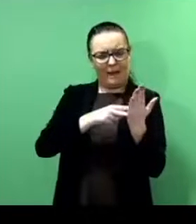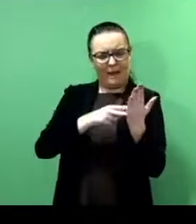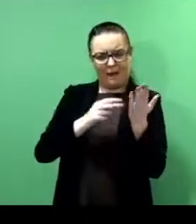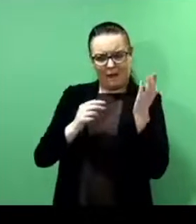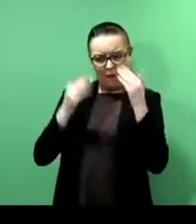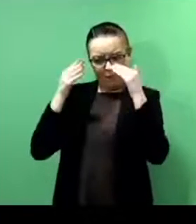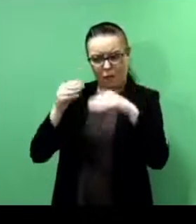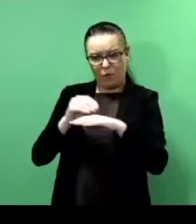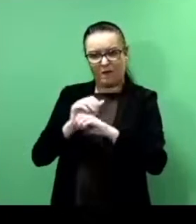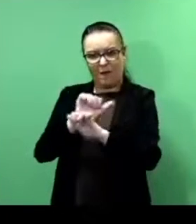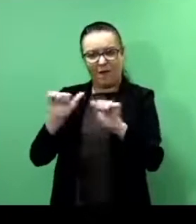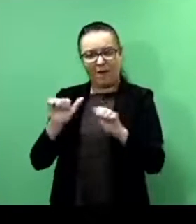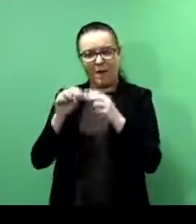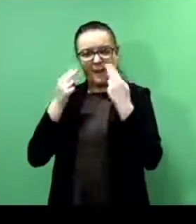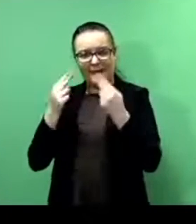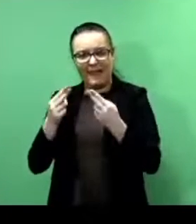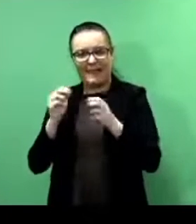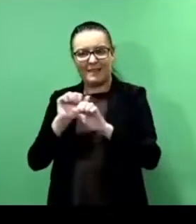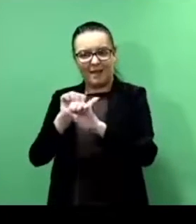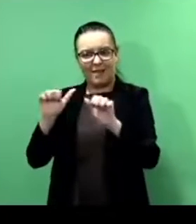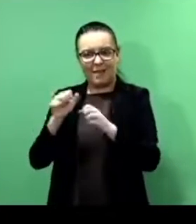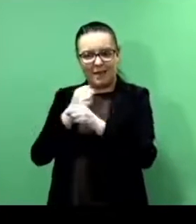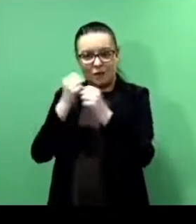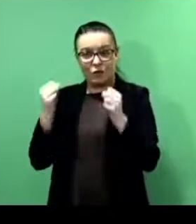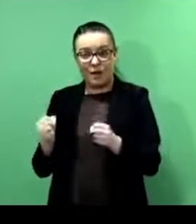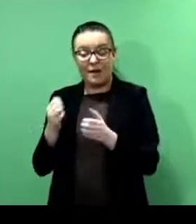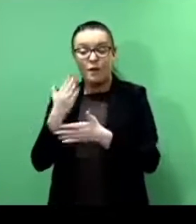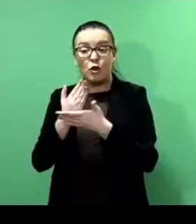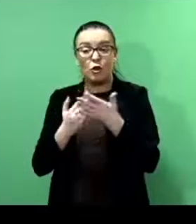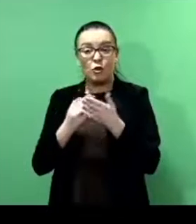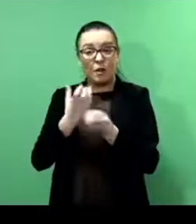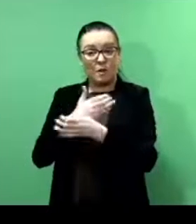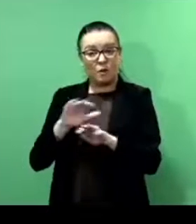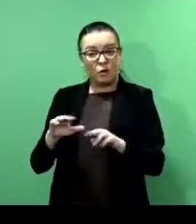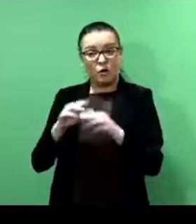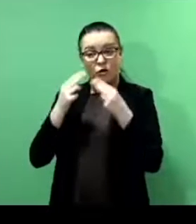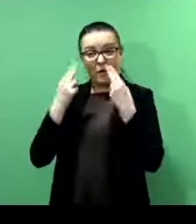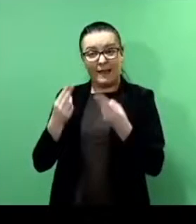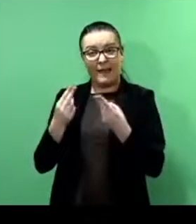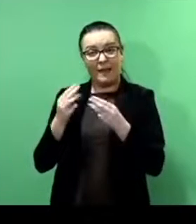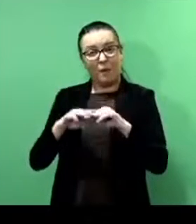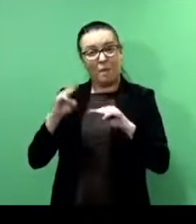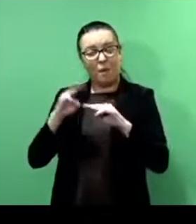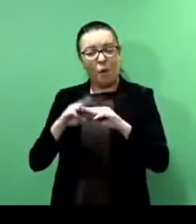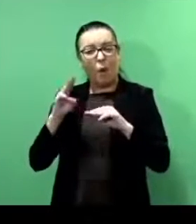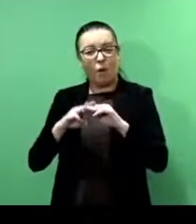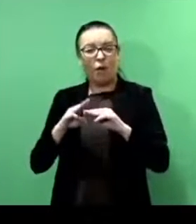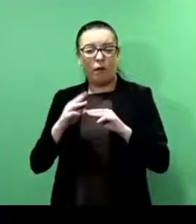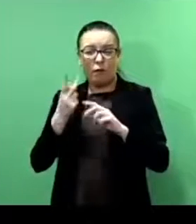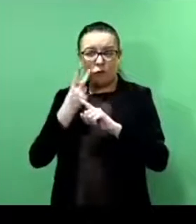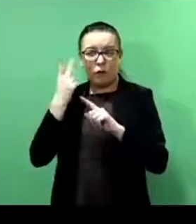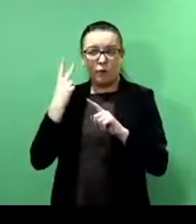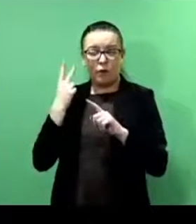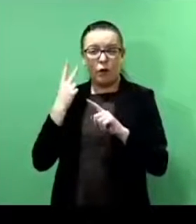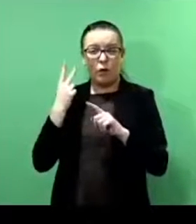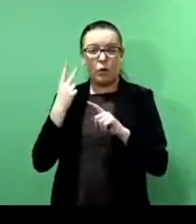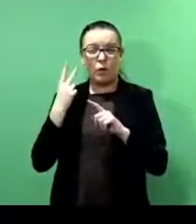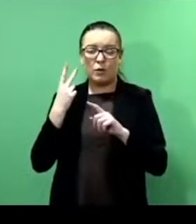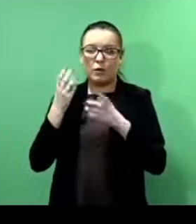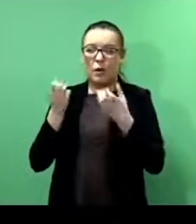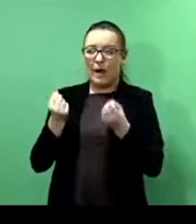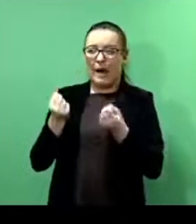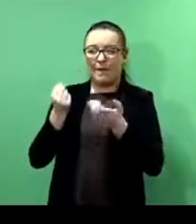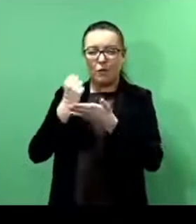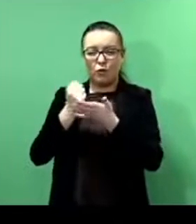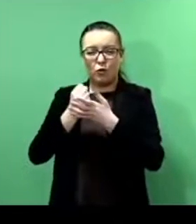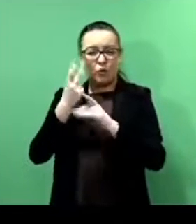needs. Of course, there will be some children will need a more intensive review, and that's what we call an individual student review, where we bring in a wider group of